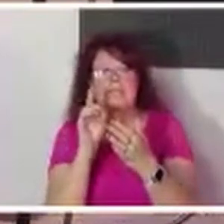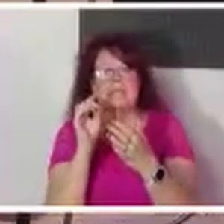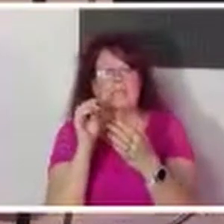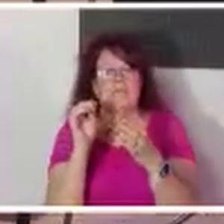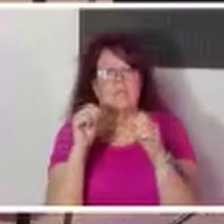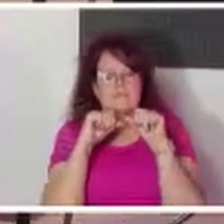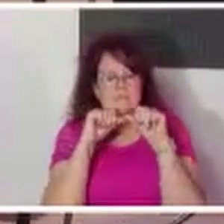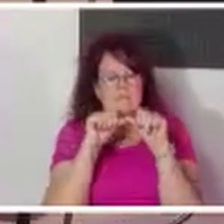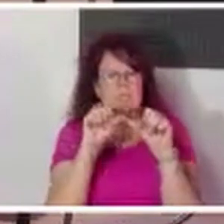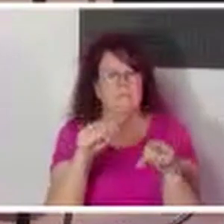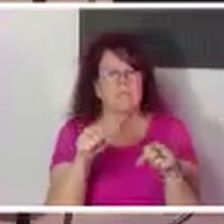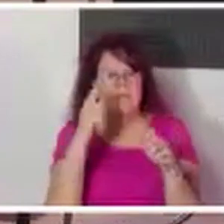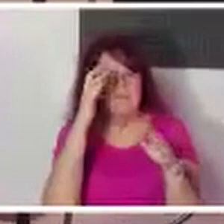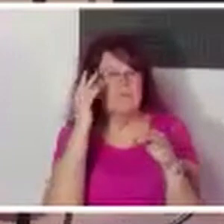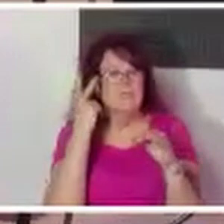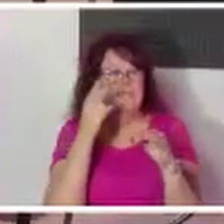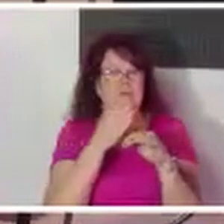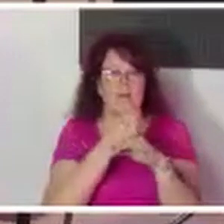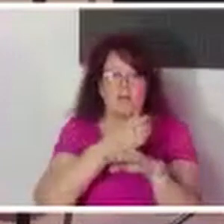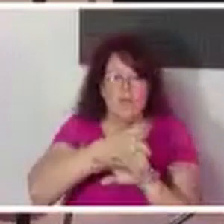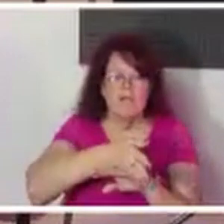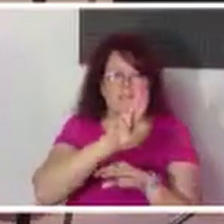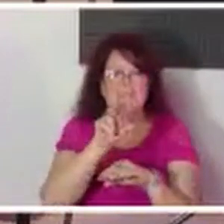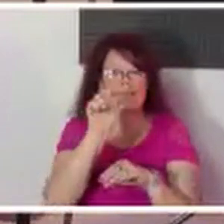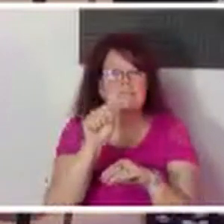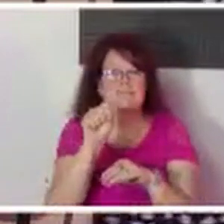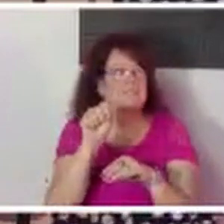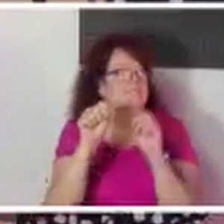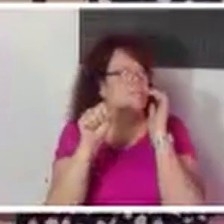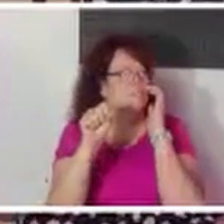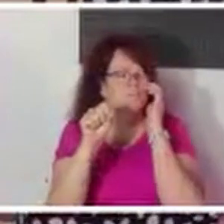through and hopefully sunset across the US and see comprehensive bail reform.